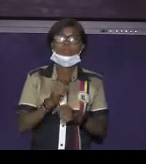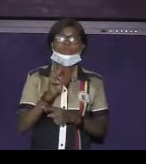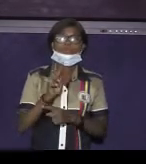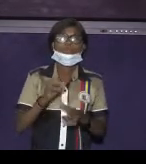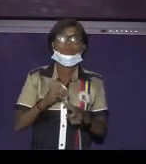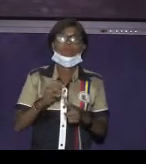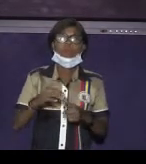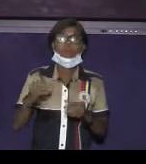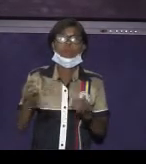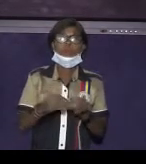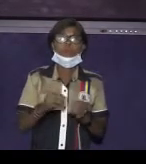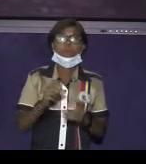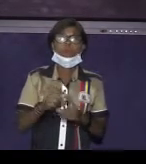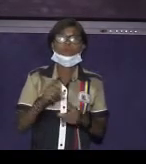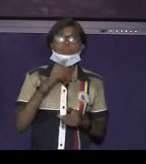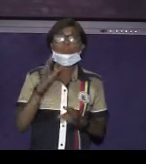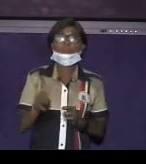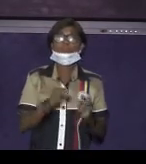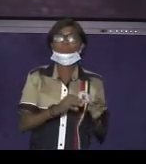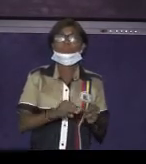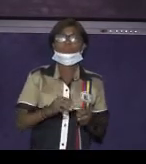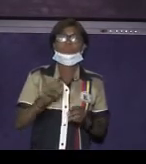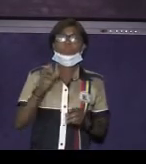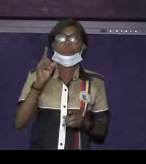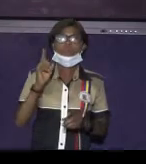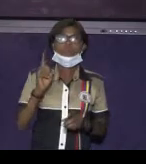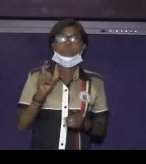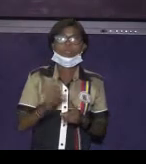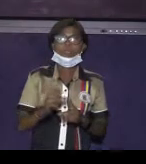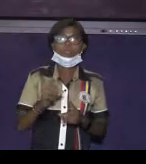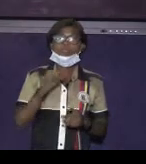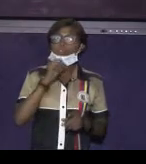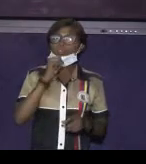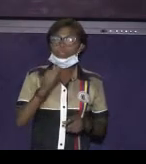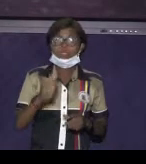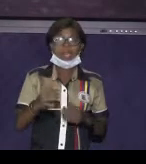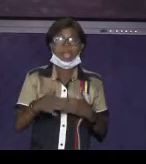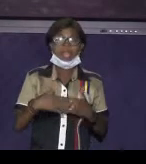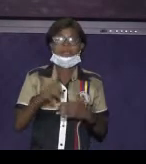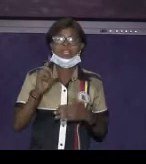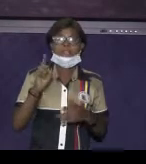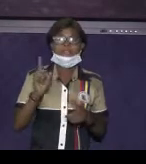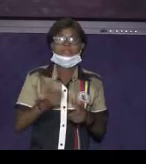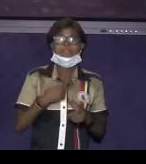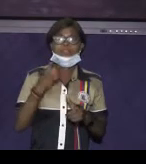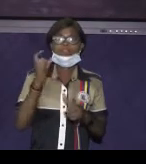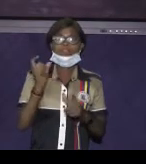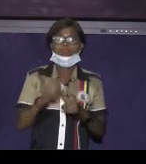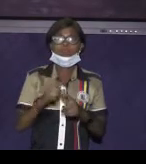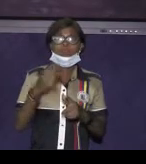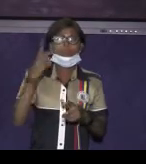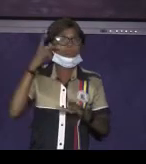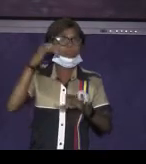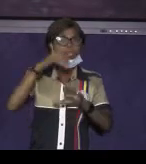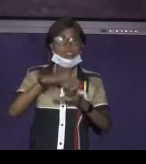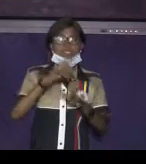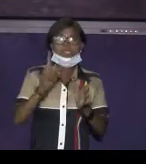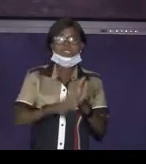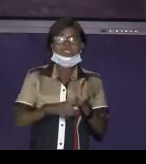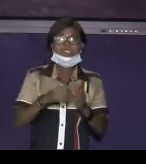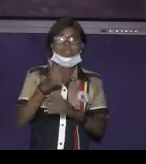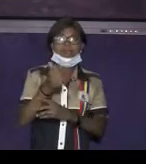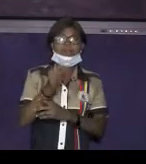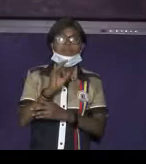we put not after the first word. We put not after the first word. Look at this